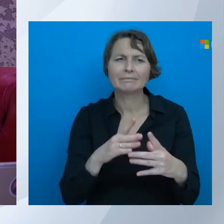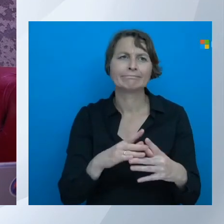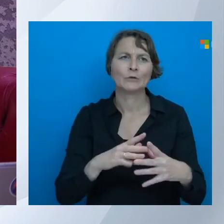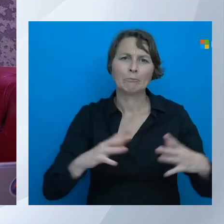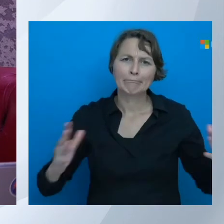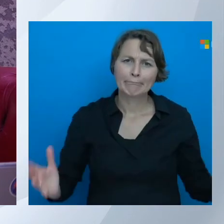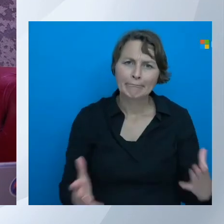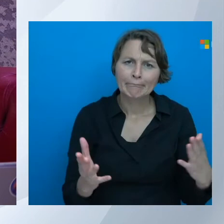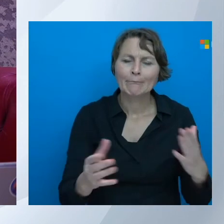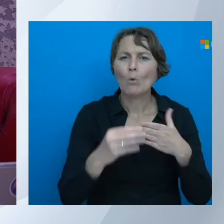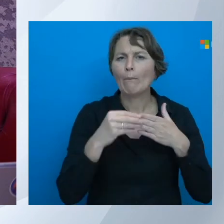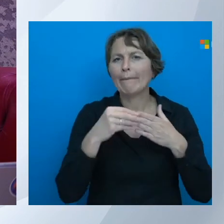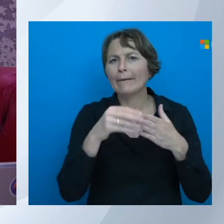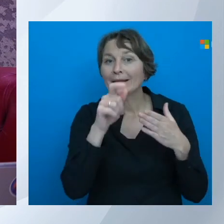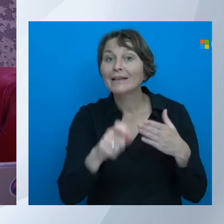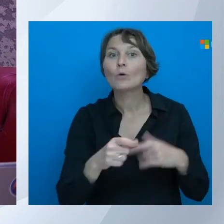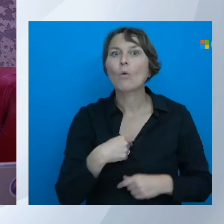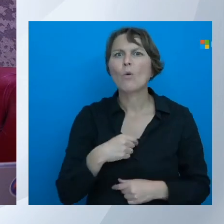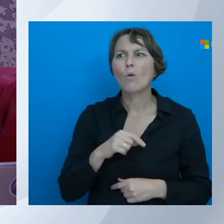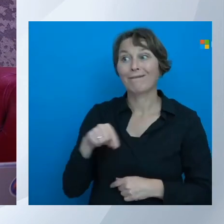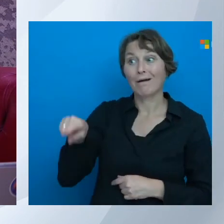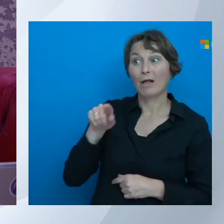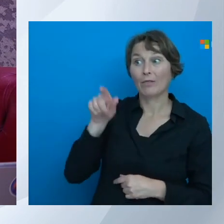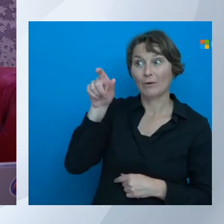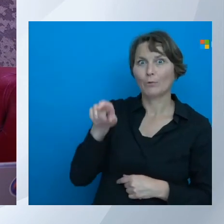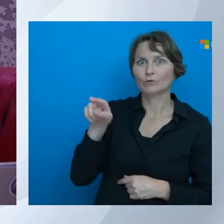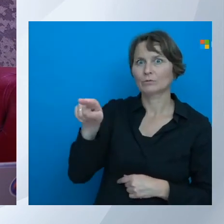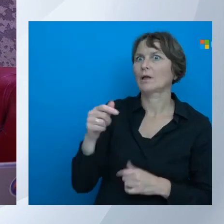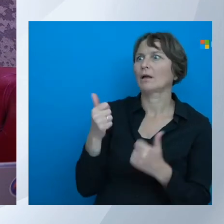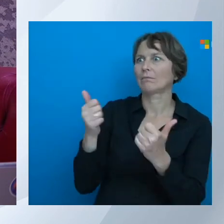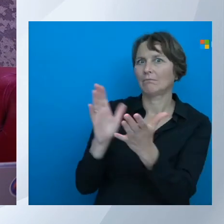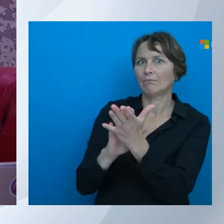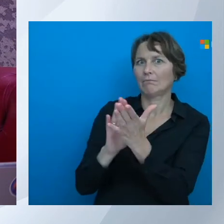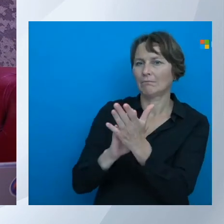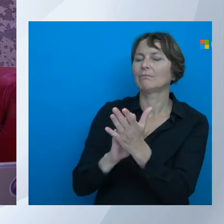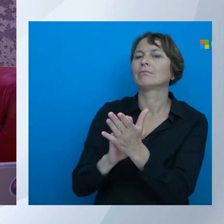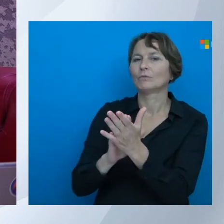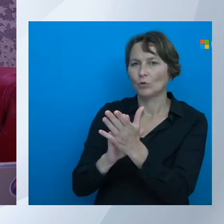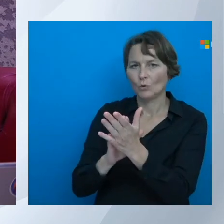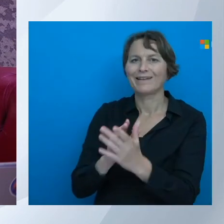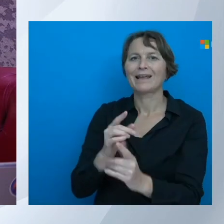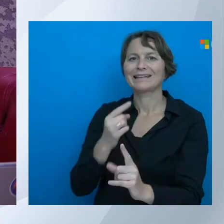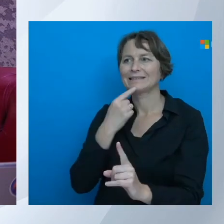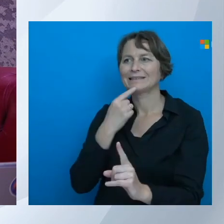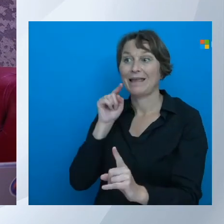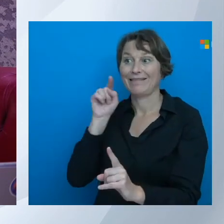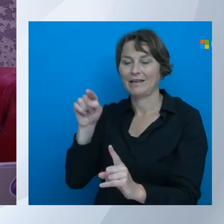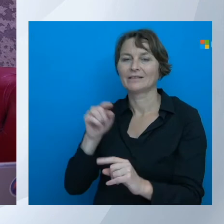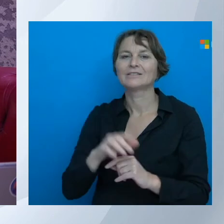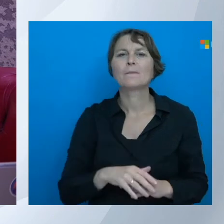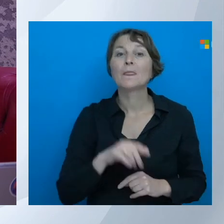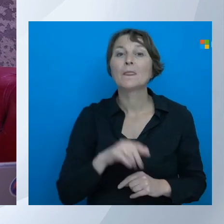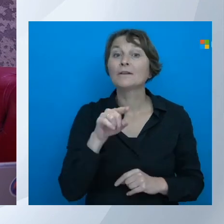also nominate other people for this. You can find more information on this on